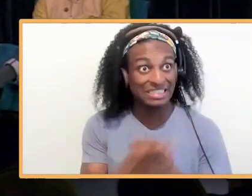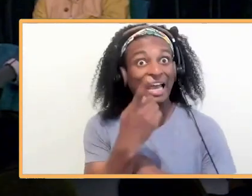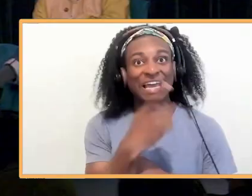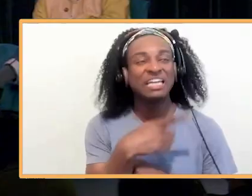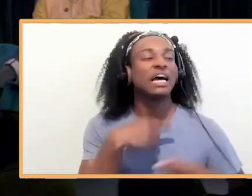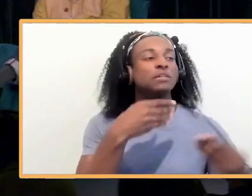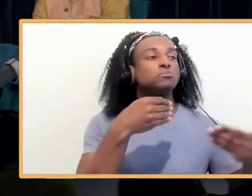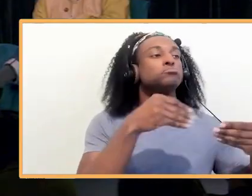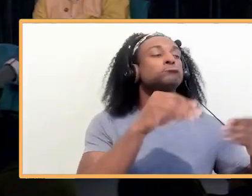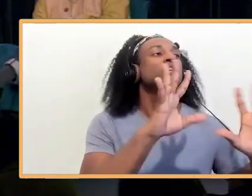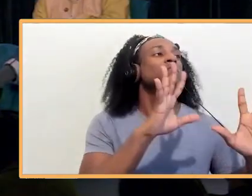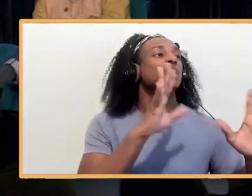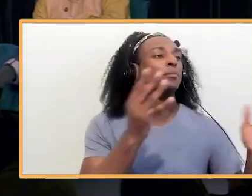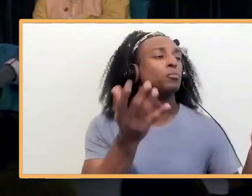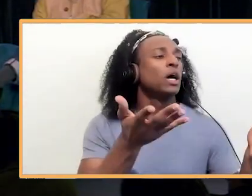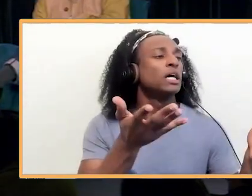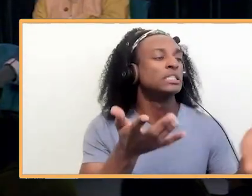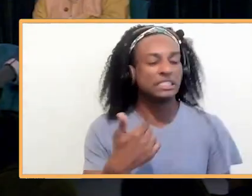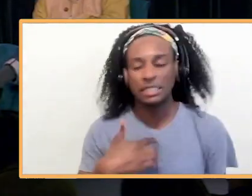Separate from this is,